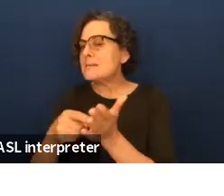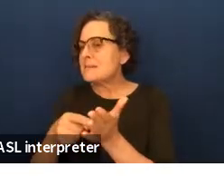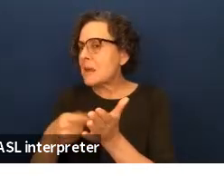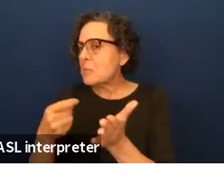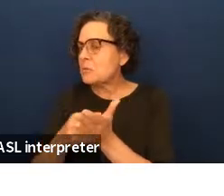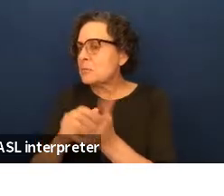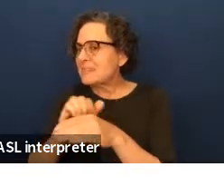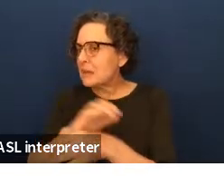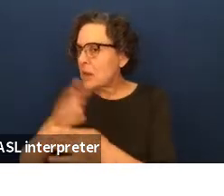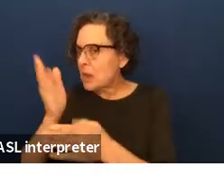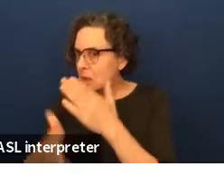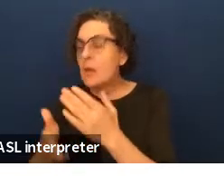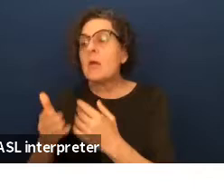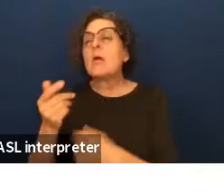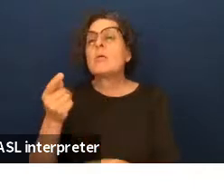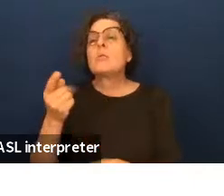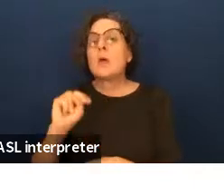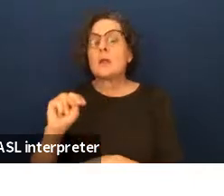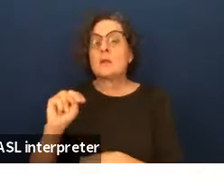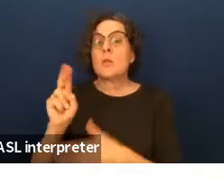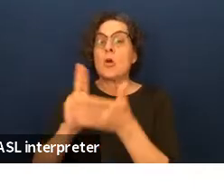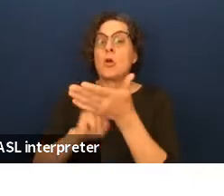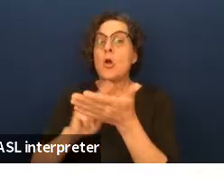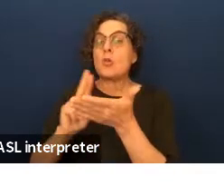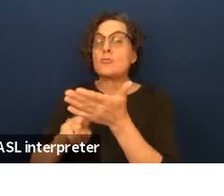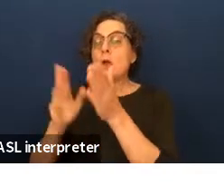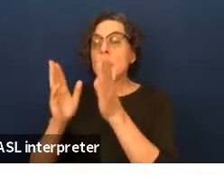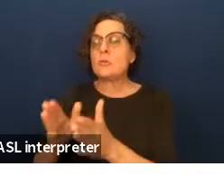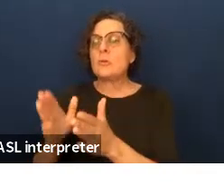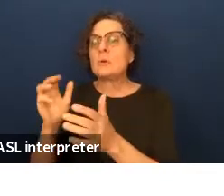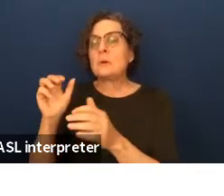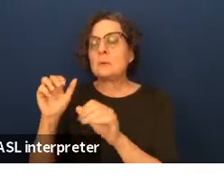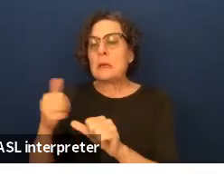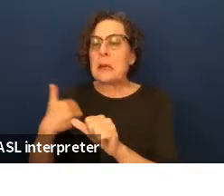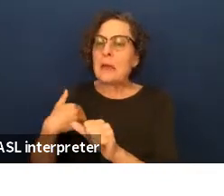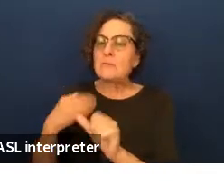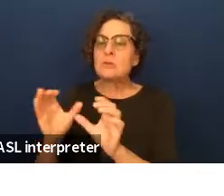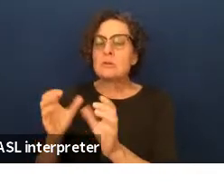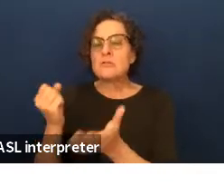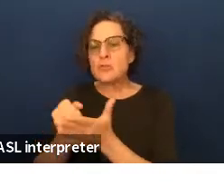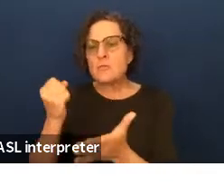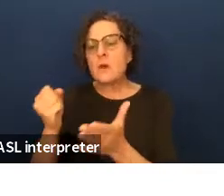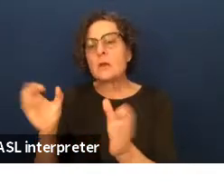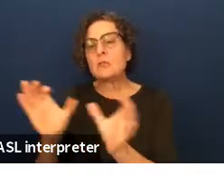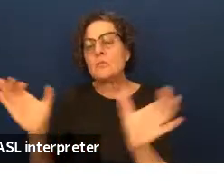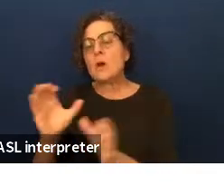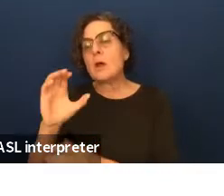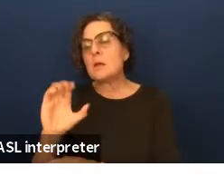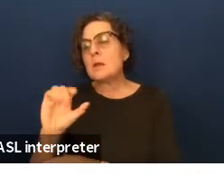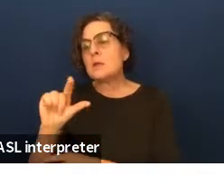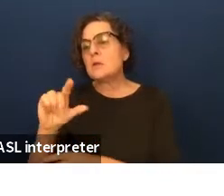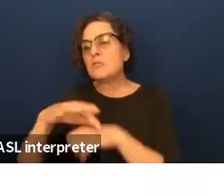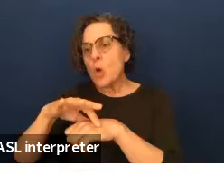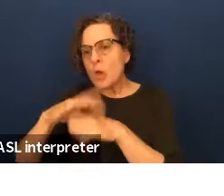contractor to have a certified geologist or engineer come in, do that